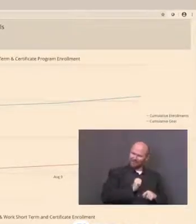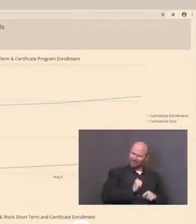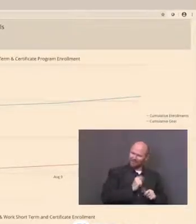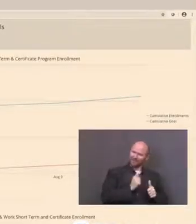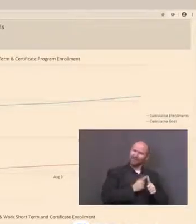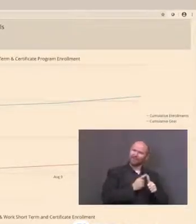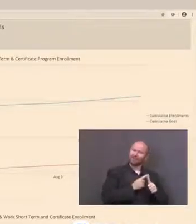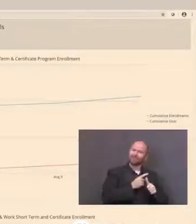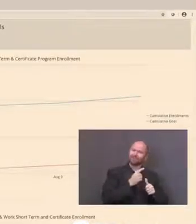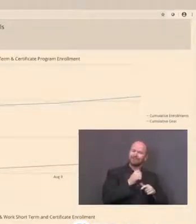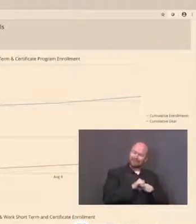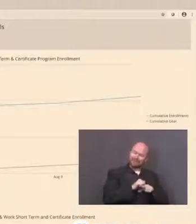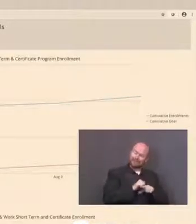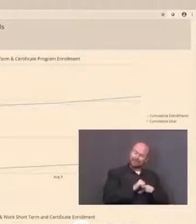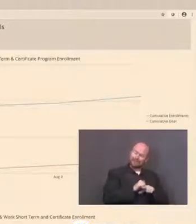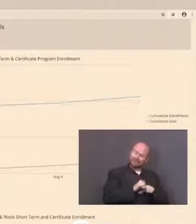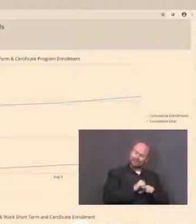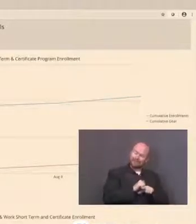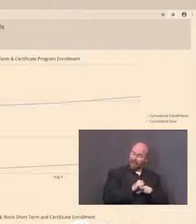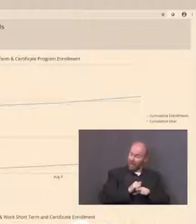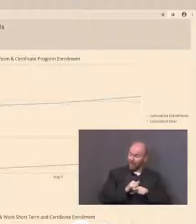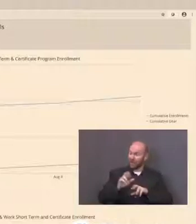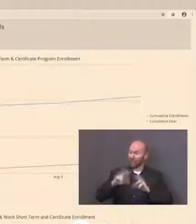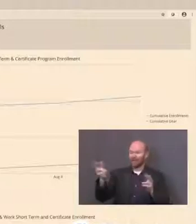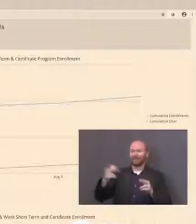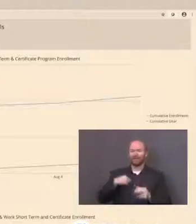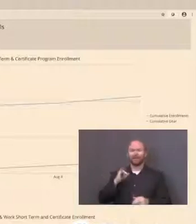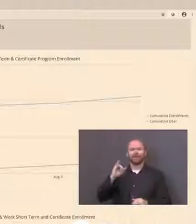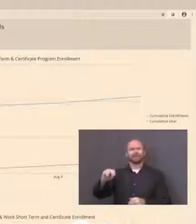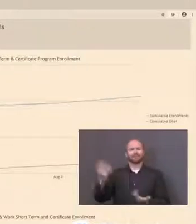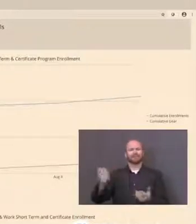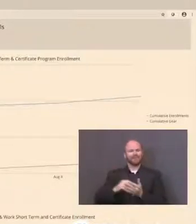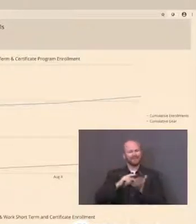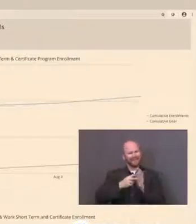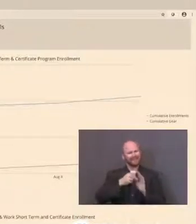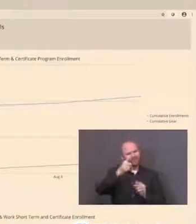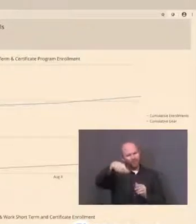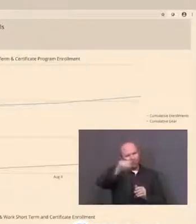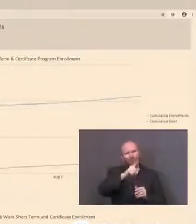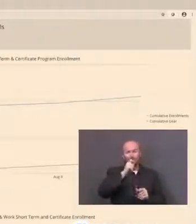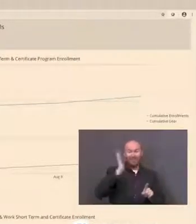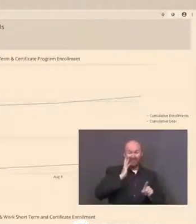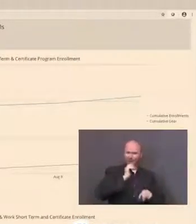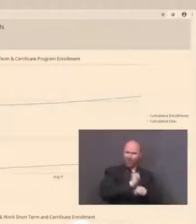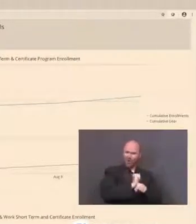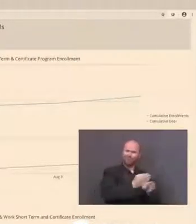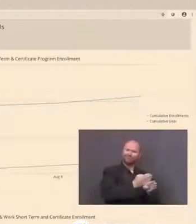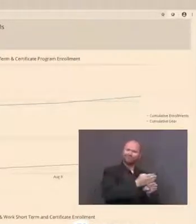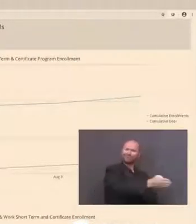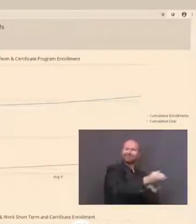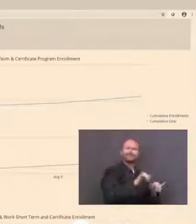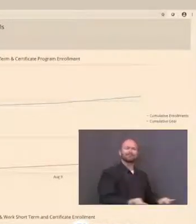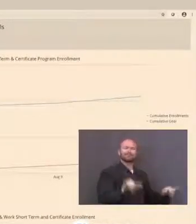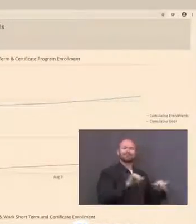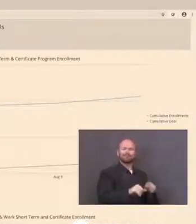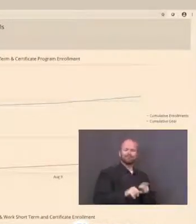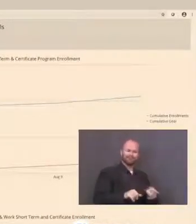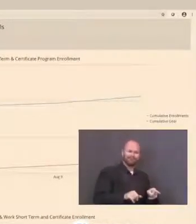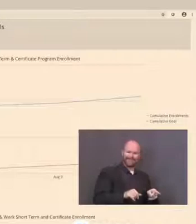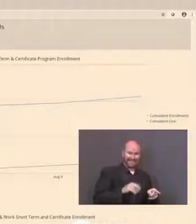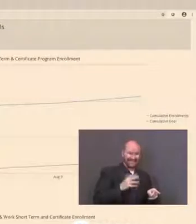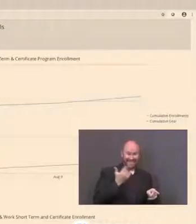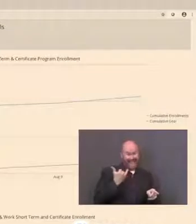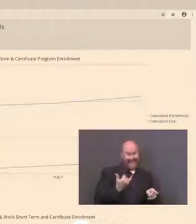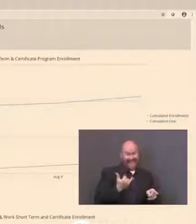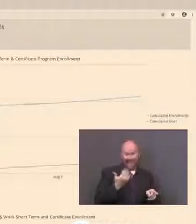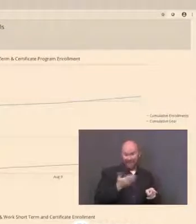educating people, re-educating people, upskilling people who are already in the workforce so that they can participate in the